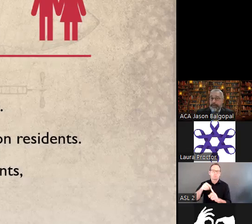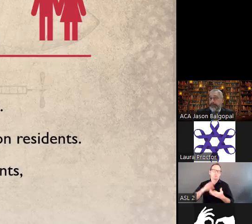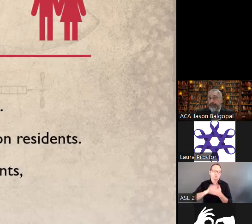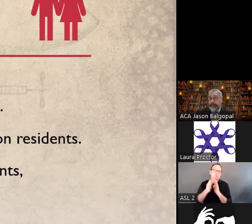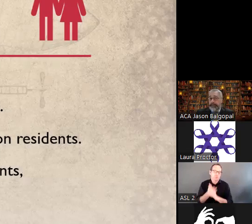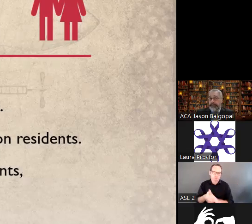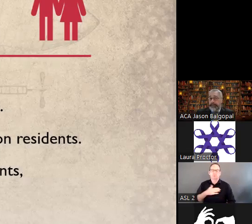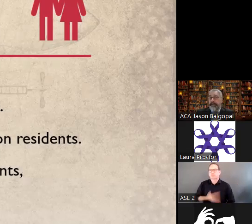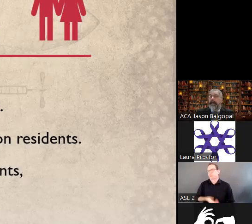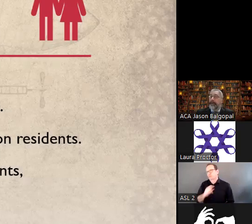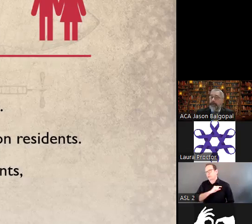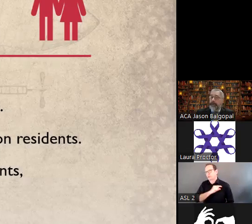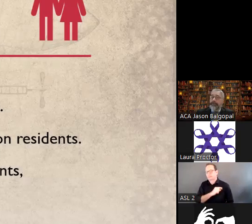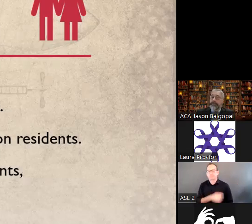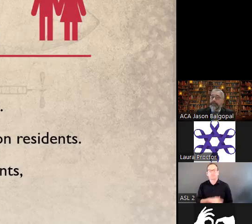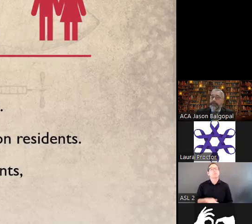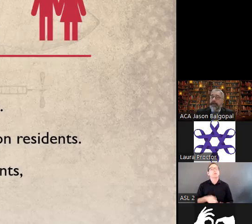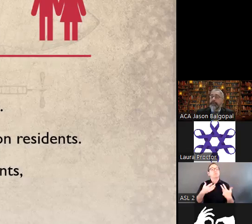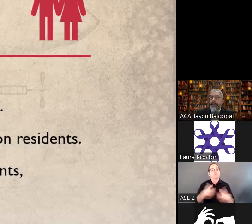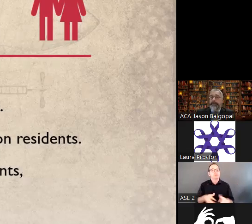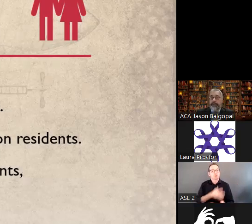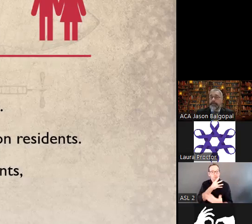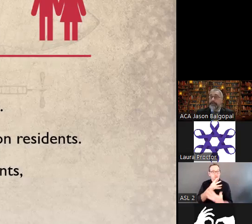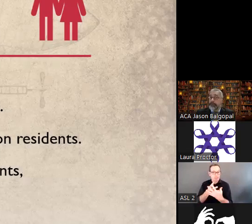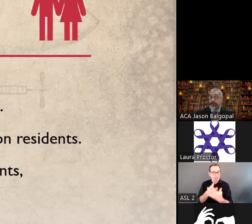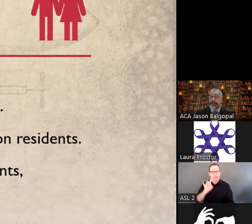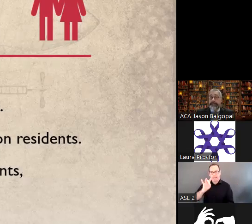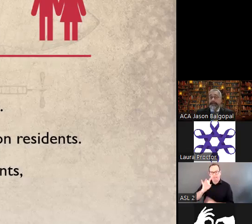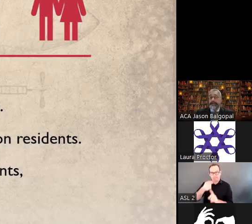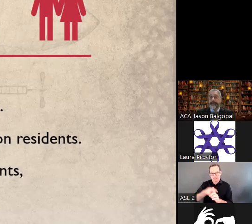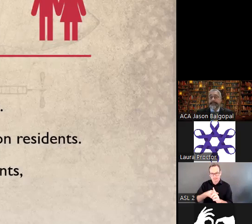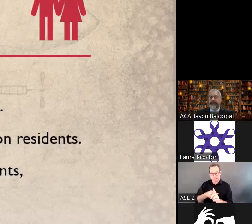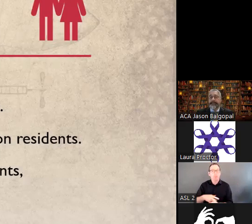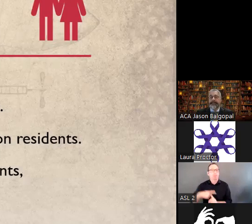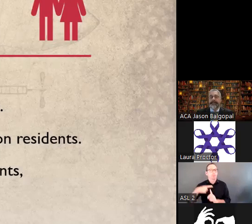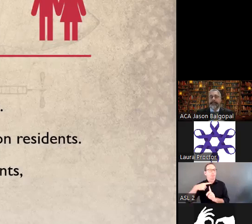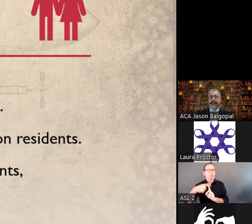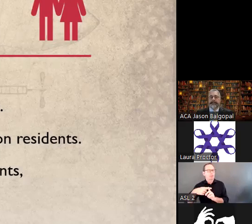jail imposed of 8 months and also a probation order of 2 years in length.